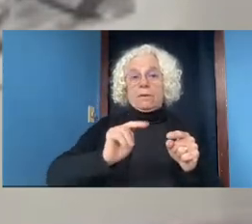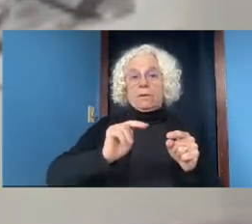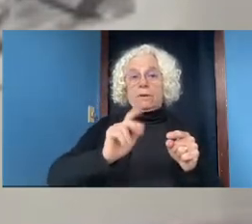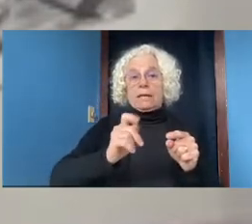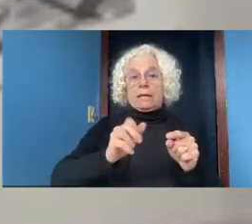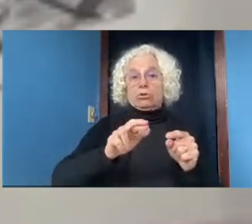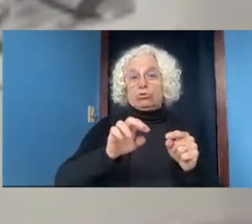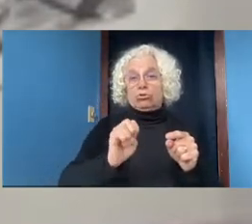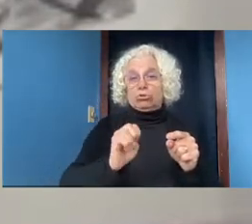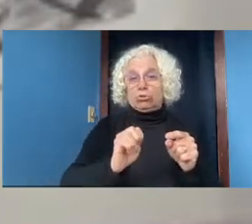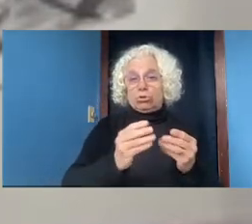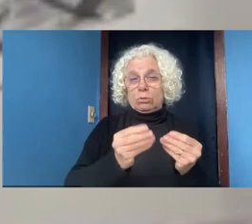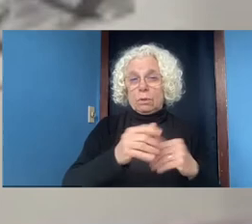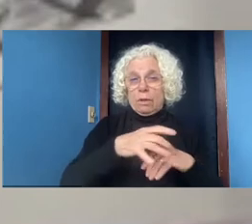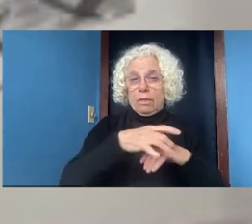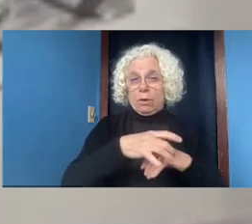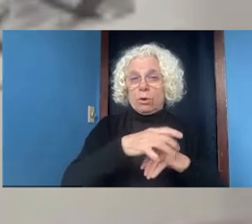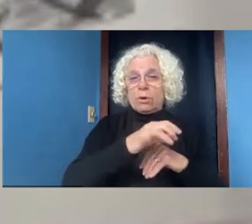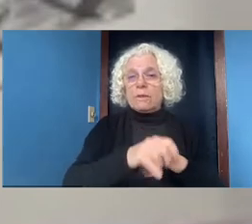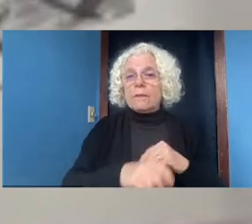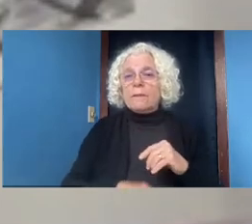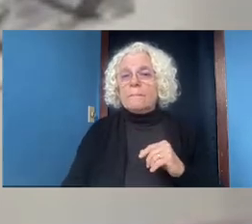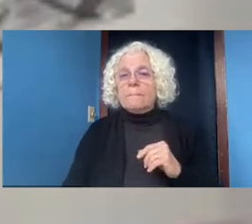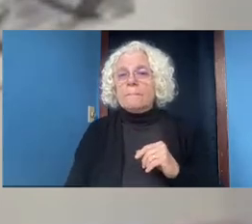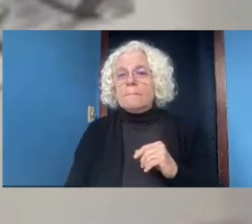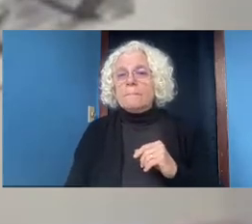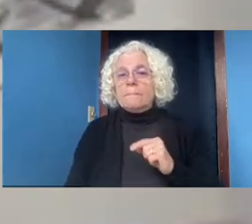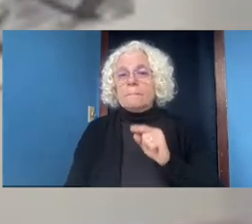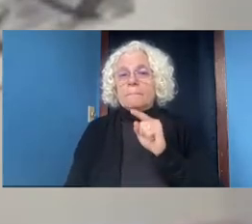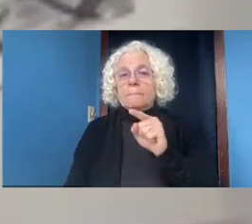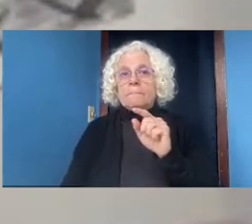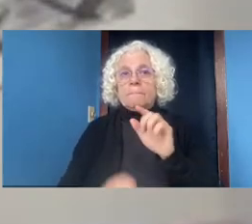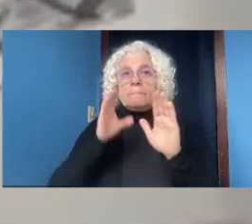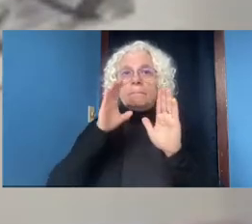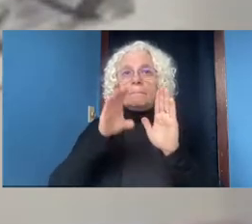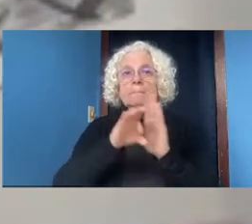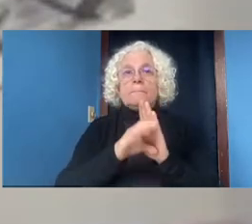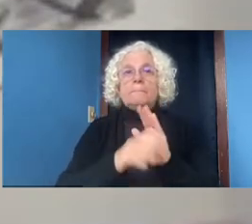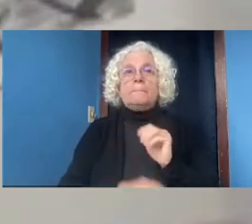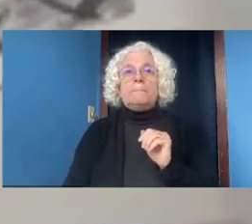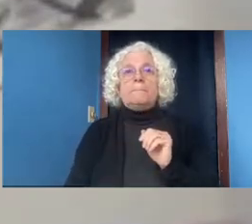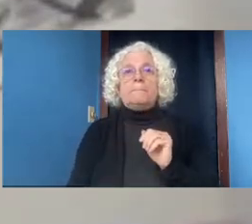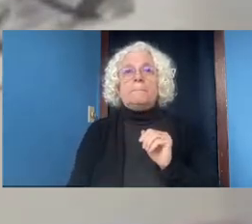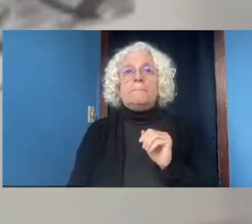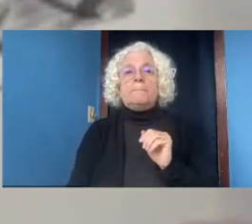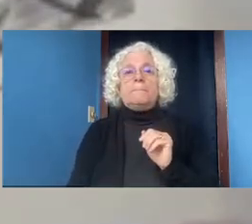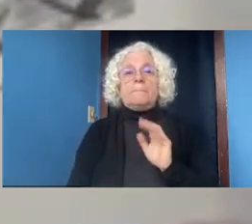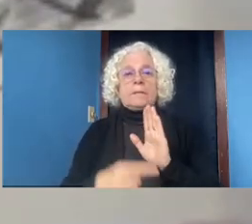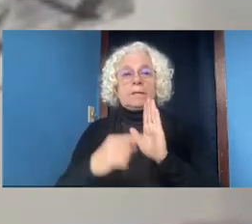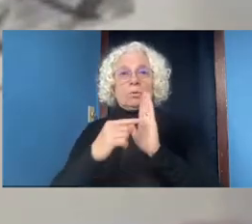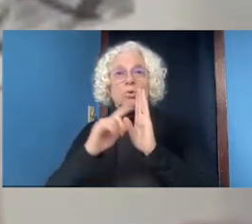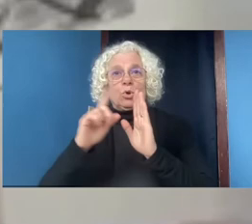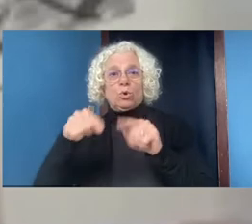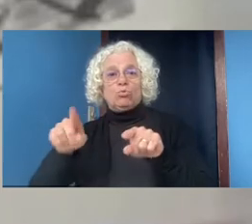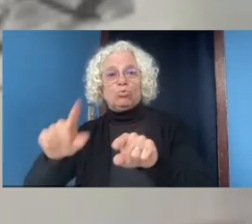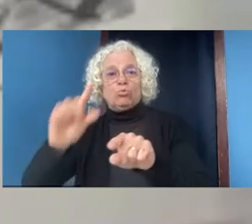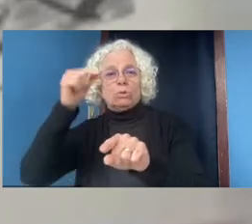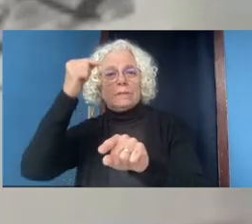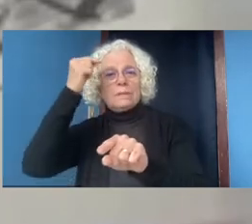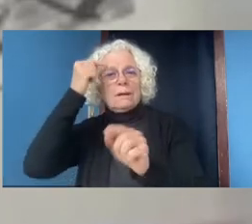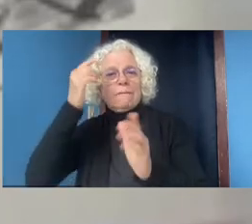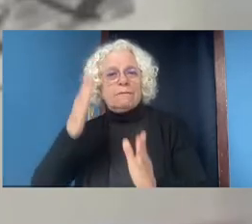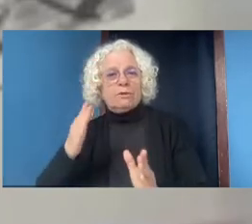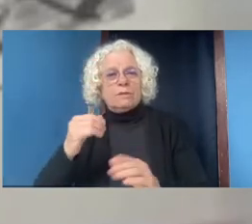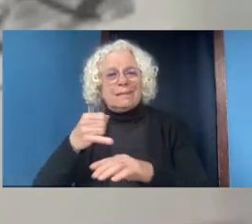that was shown out at Governor's Island about the whole summer, as a matter of fact. Let me talk